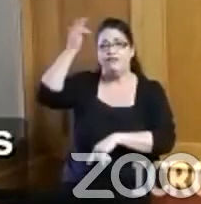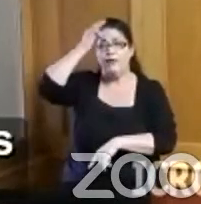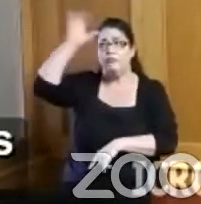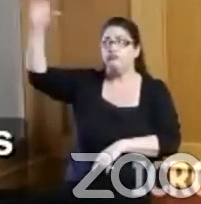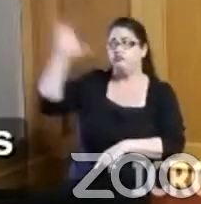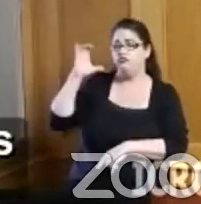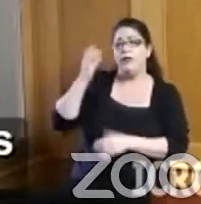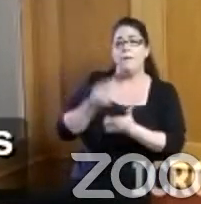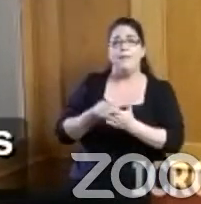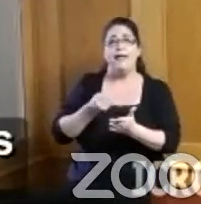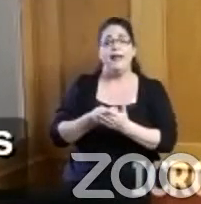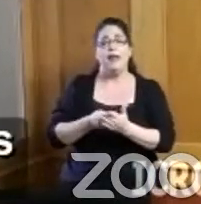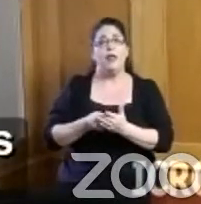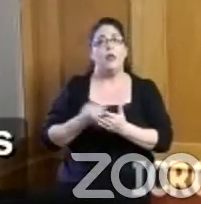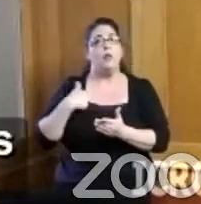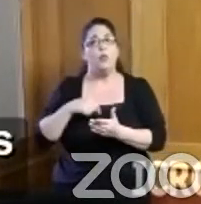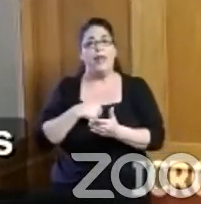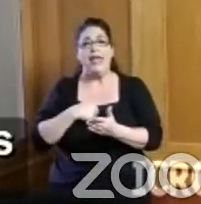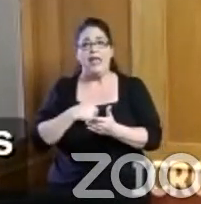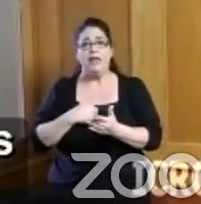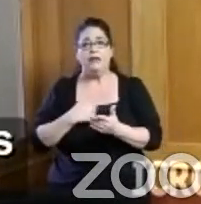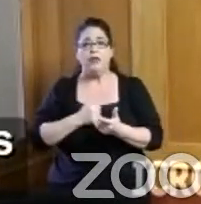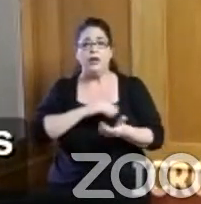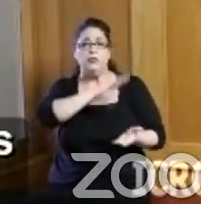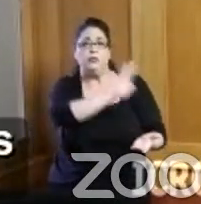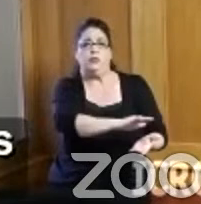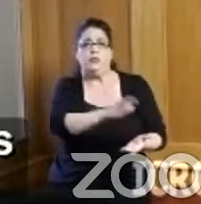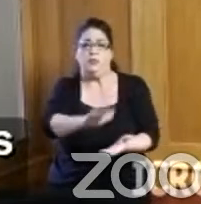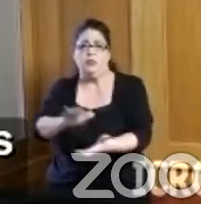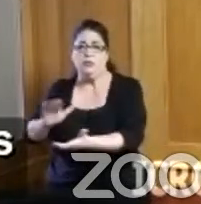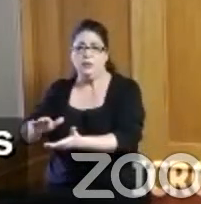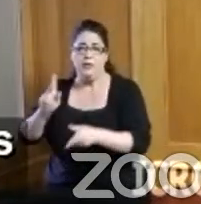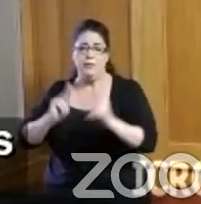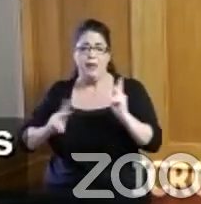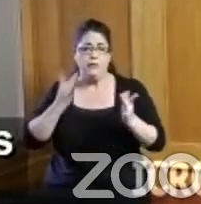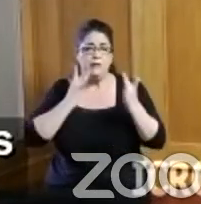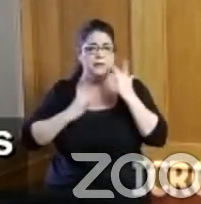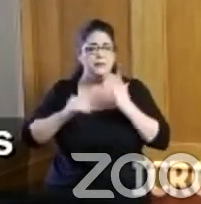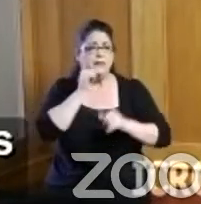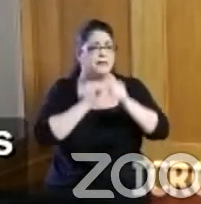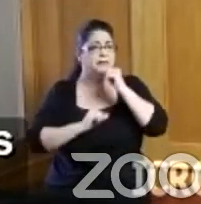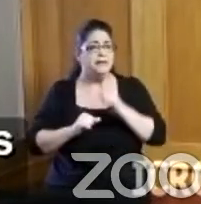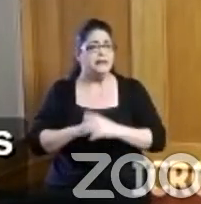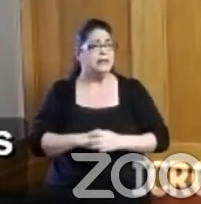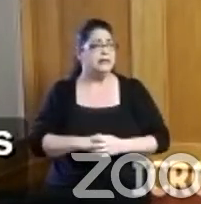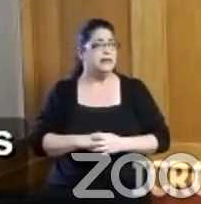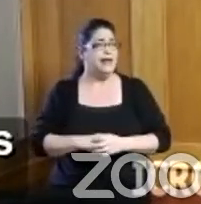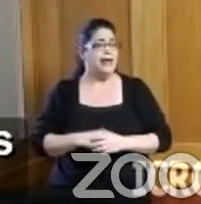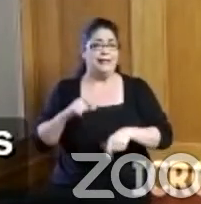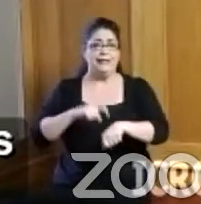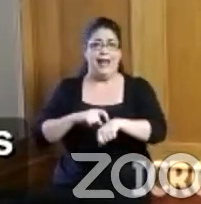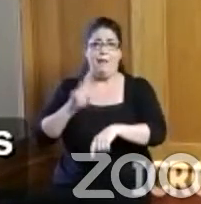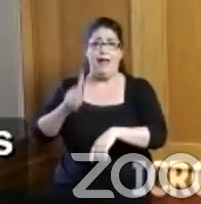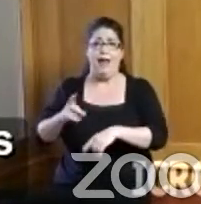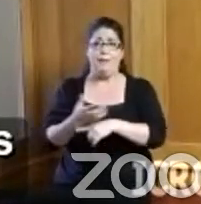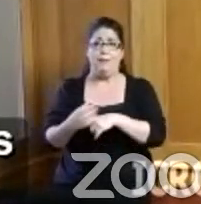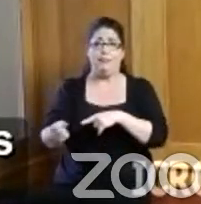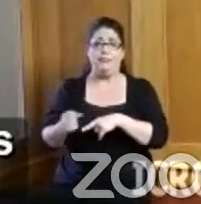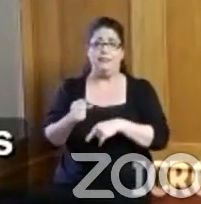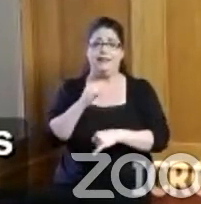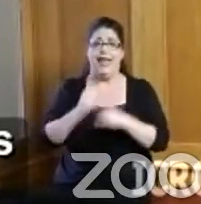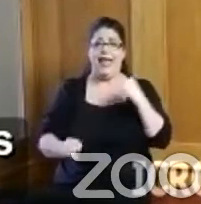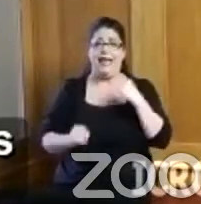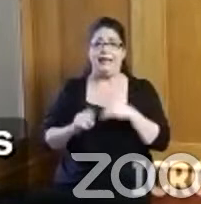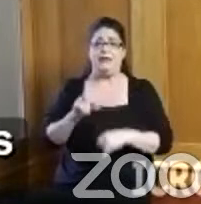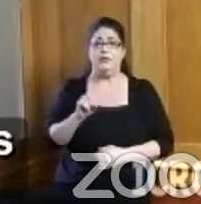position, pushing down relief to folks that live in this community. And our deadline was the end of the year. So we didn't have the